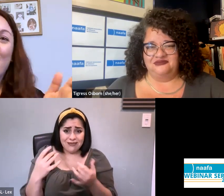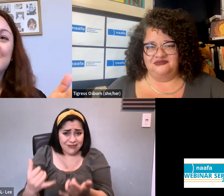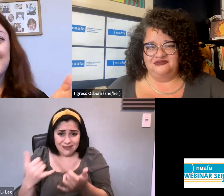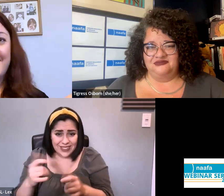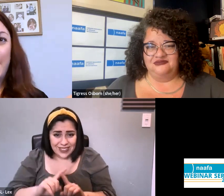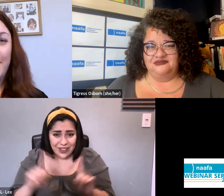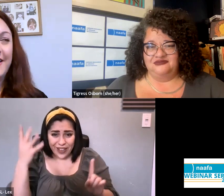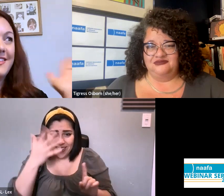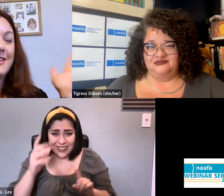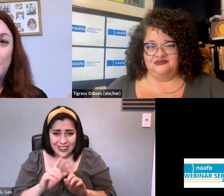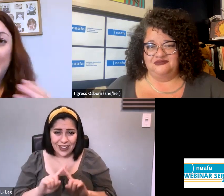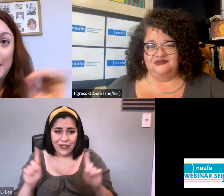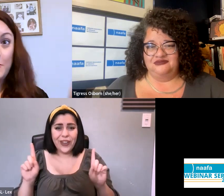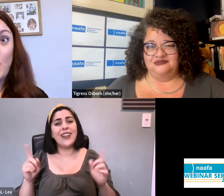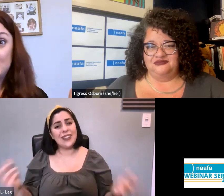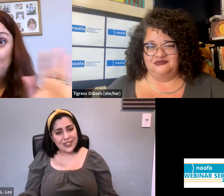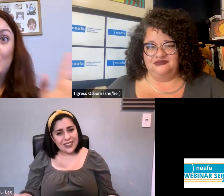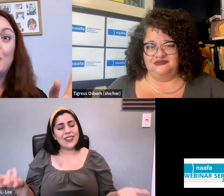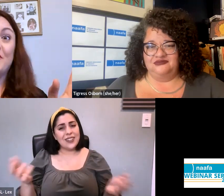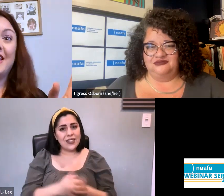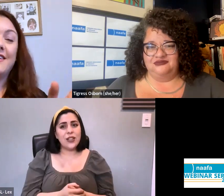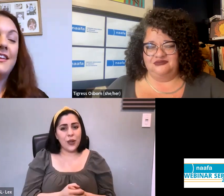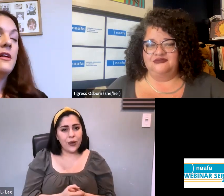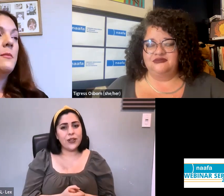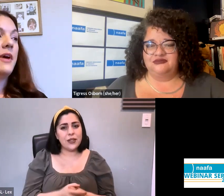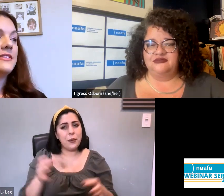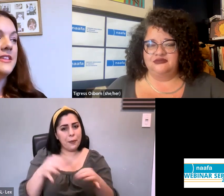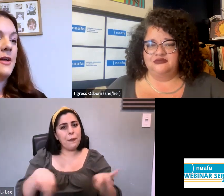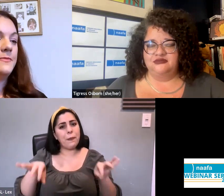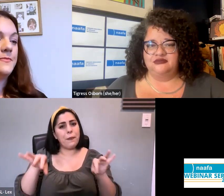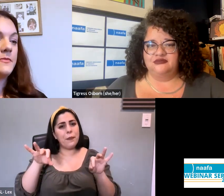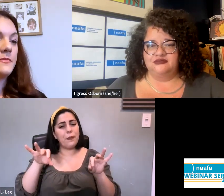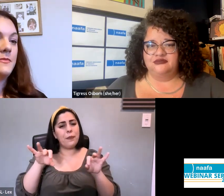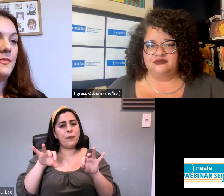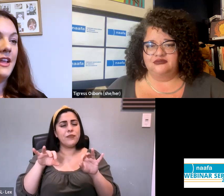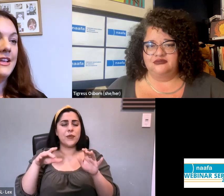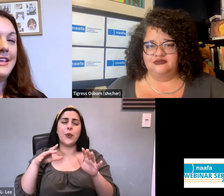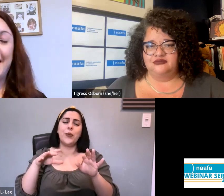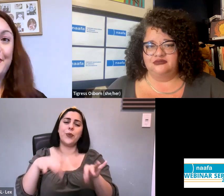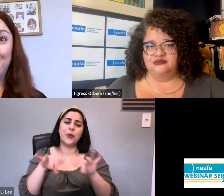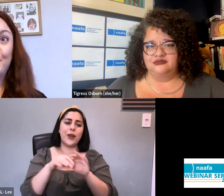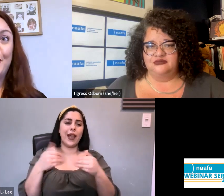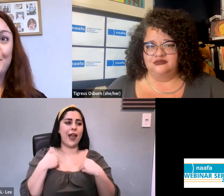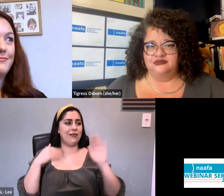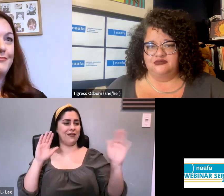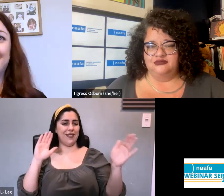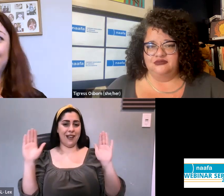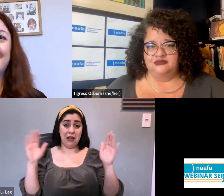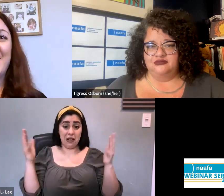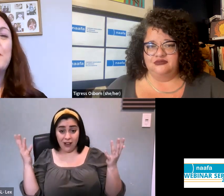photo alongside that one, it works beautifully. But the